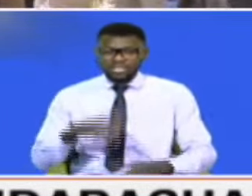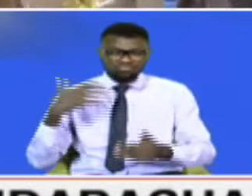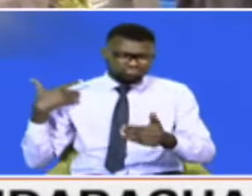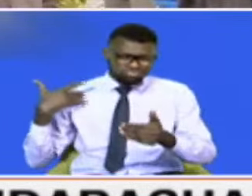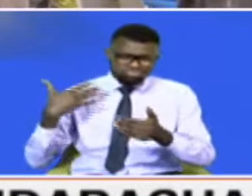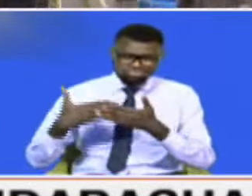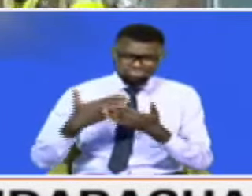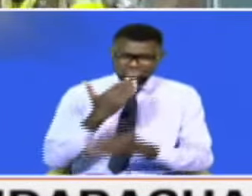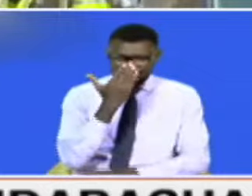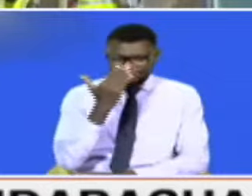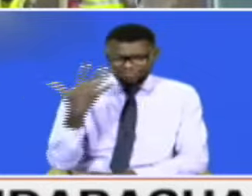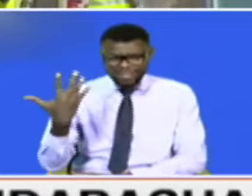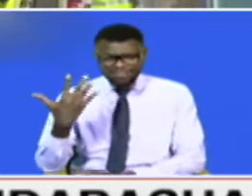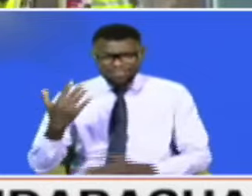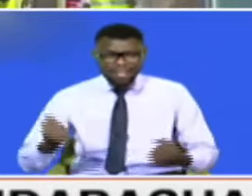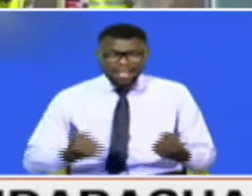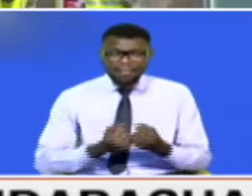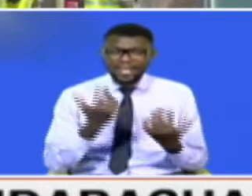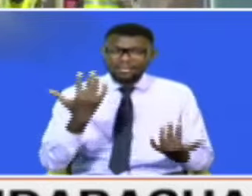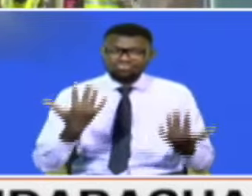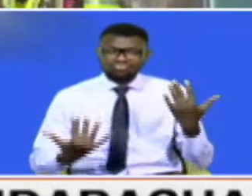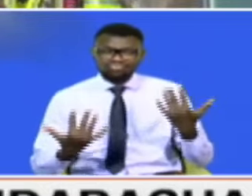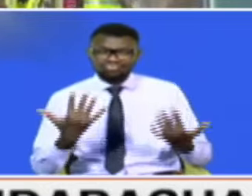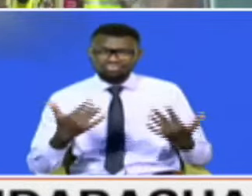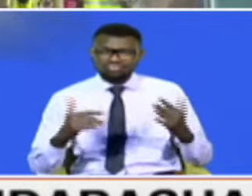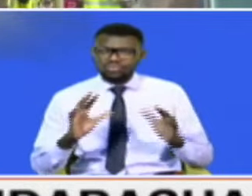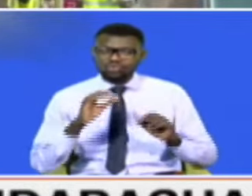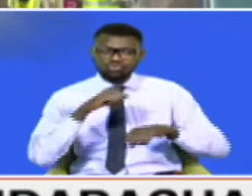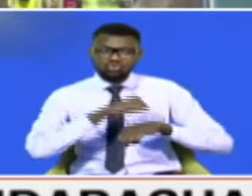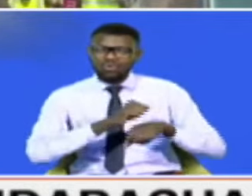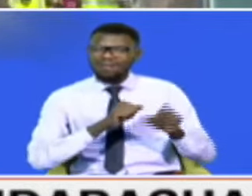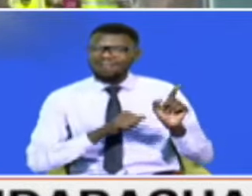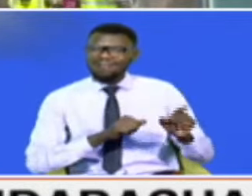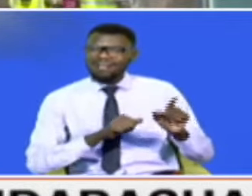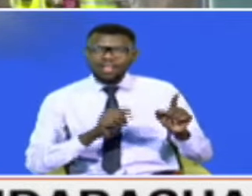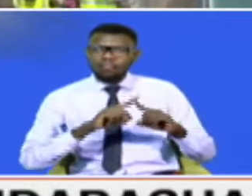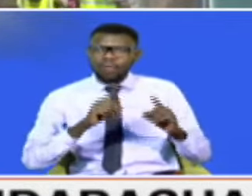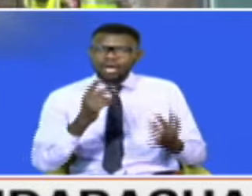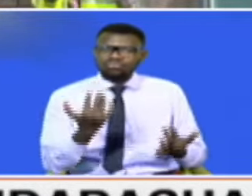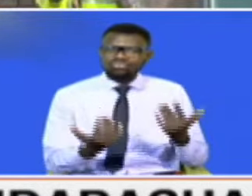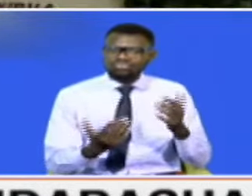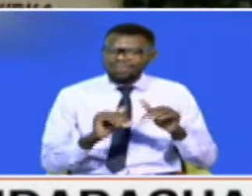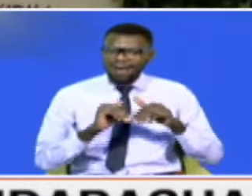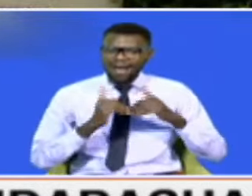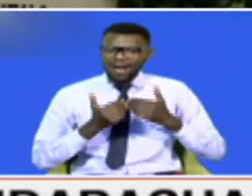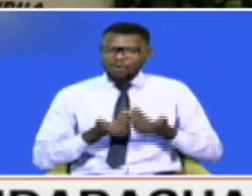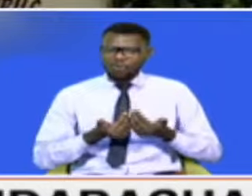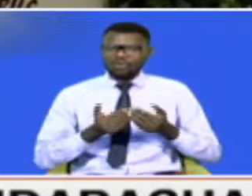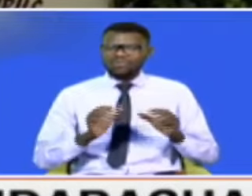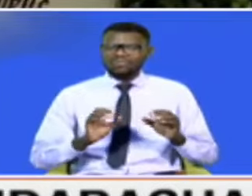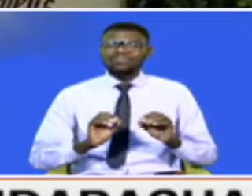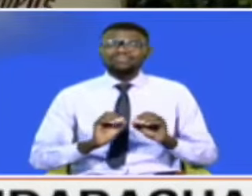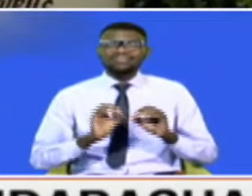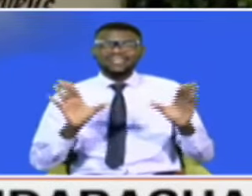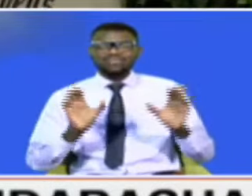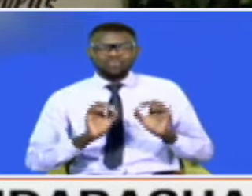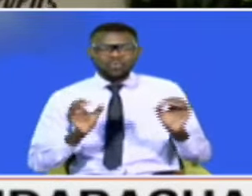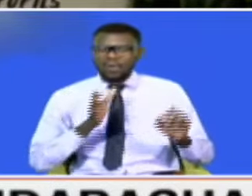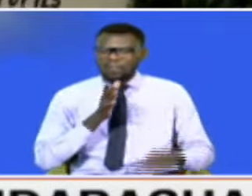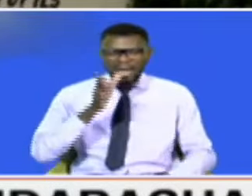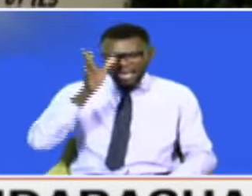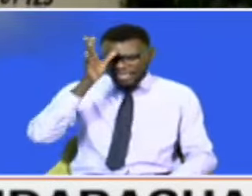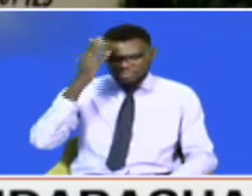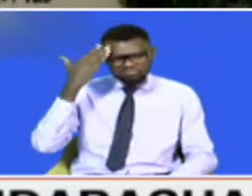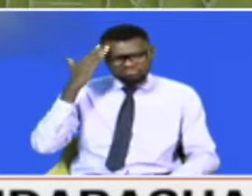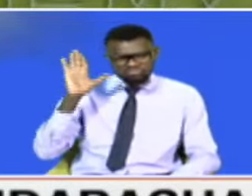shule ya msingi ya Hillside Endarasha Academy, kiini cha mkasa huo kimesalia kuwa fumbo miongoni mwa wazazi, wanafunzi na